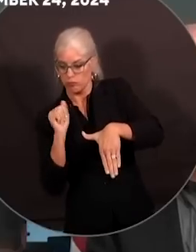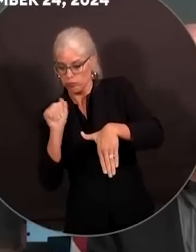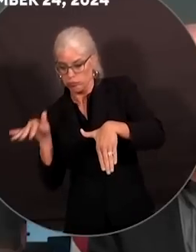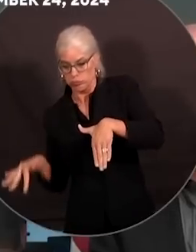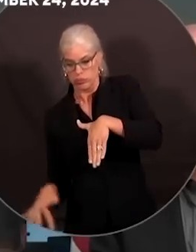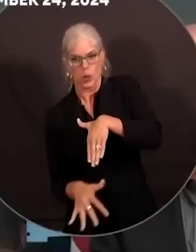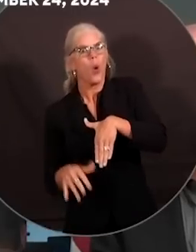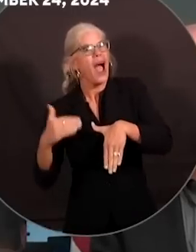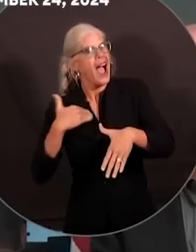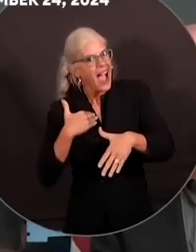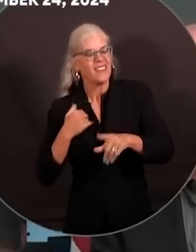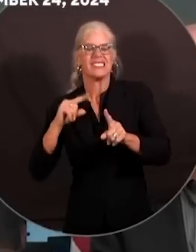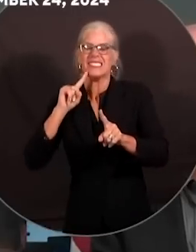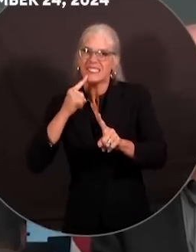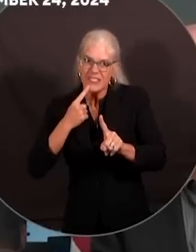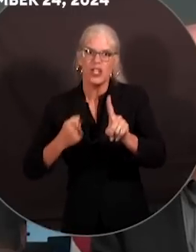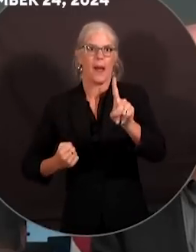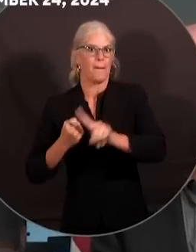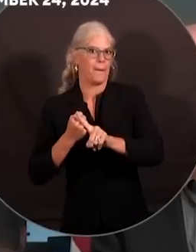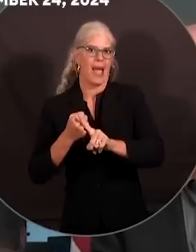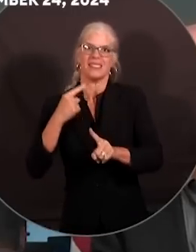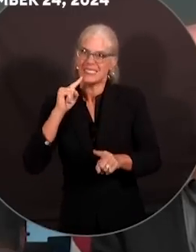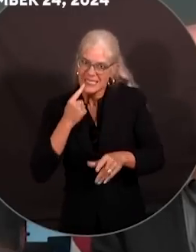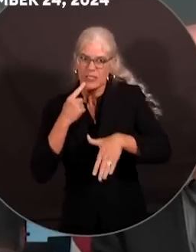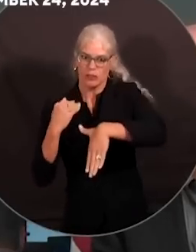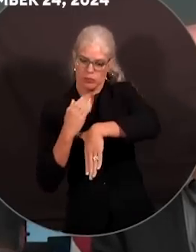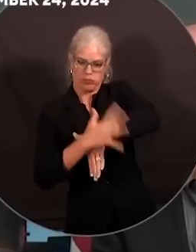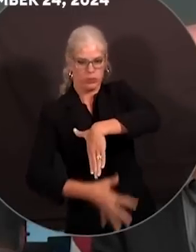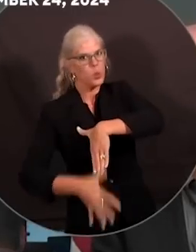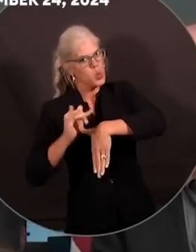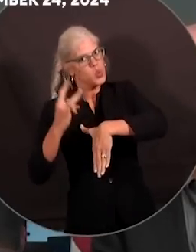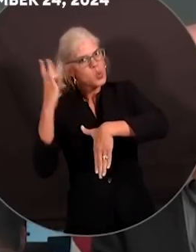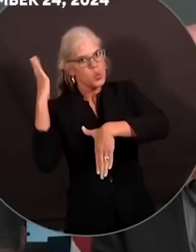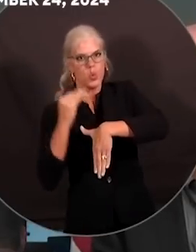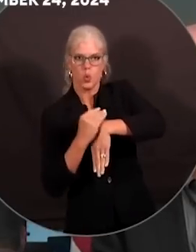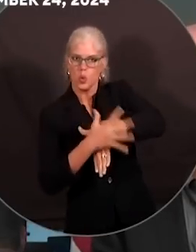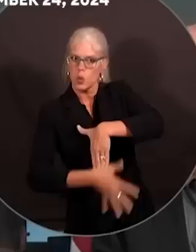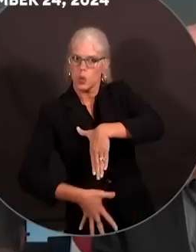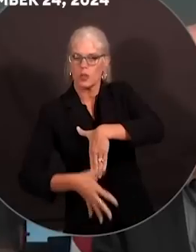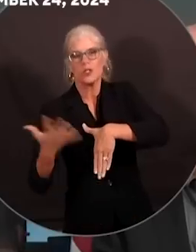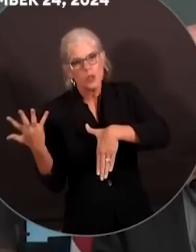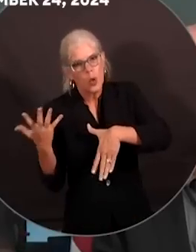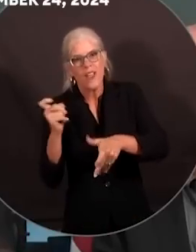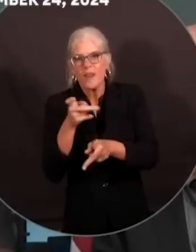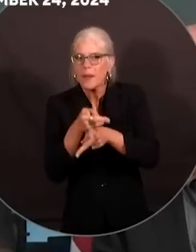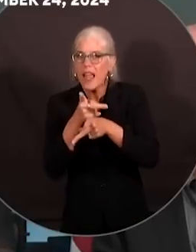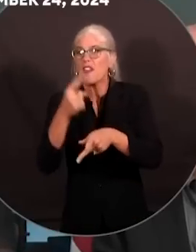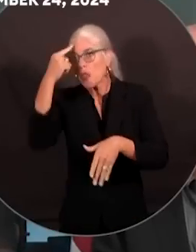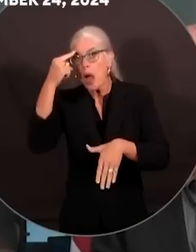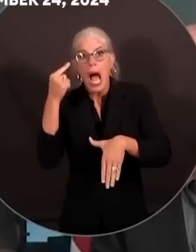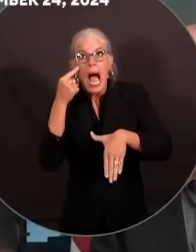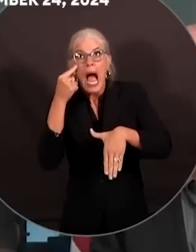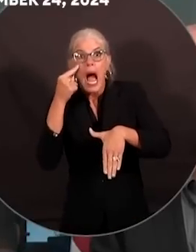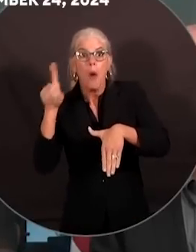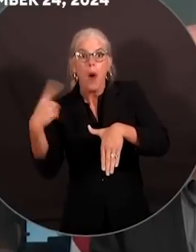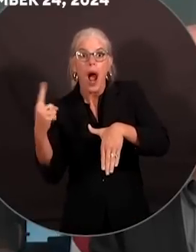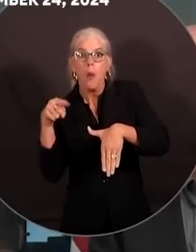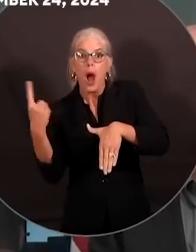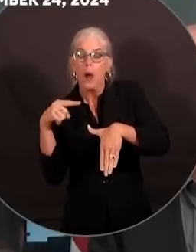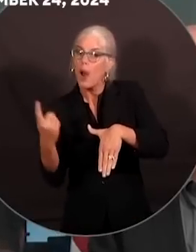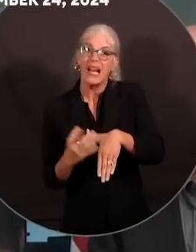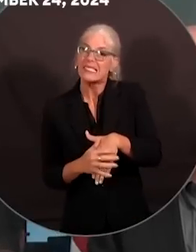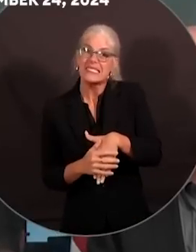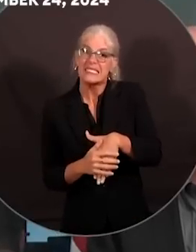be have as much runway to have the maximum intensification, but that brings in the entire western coast of